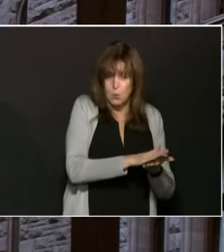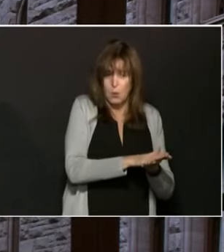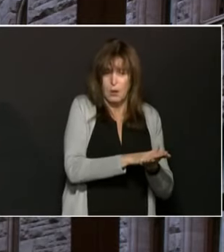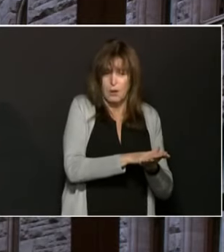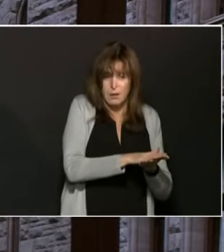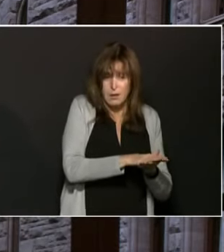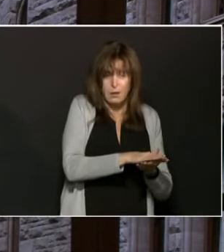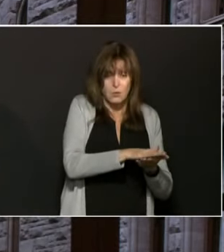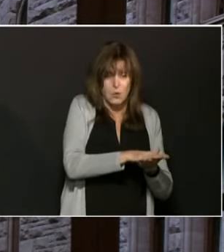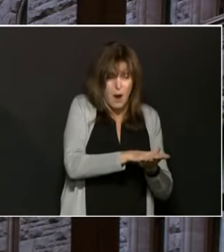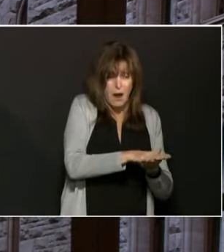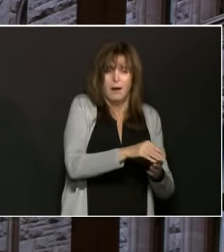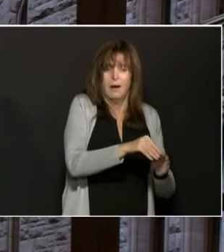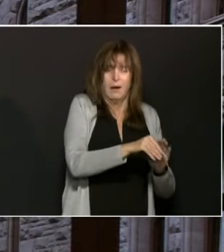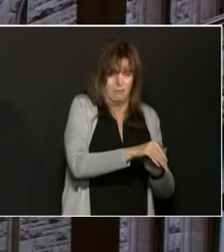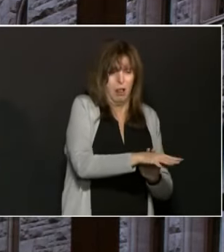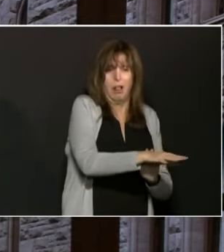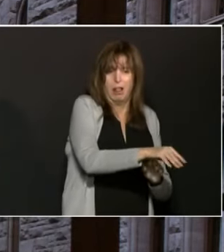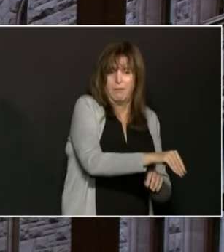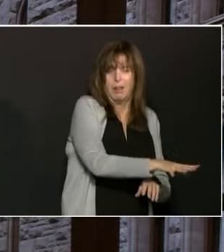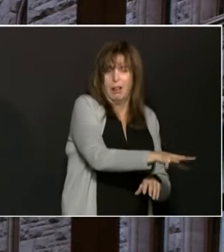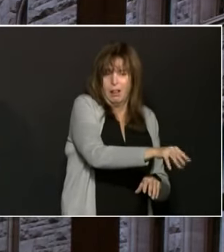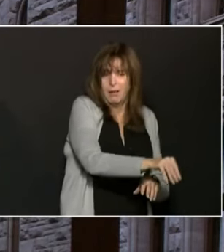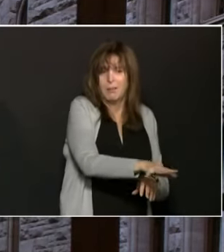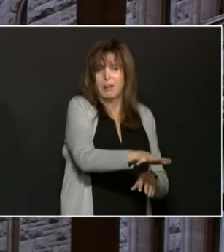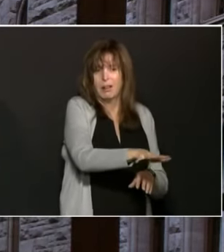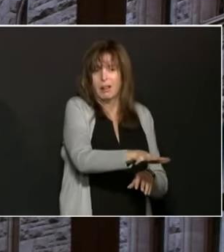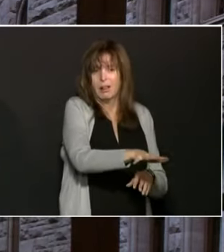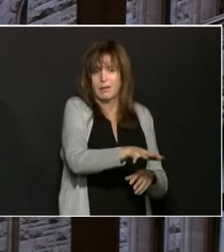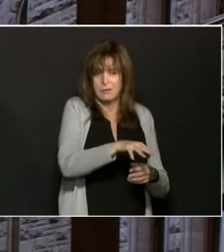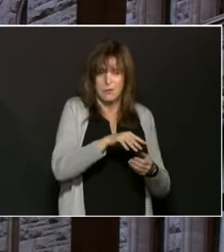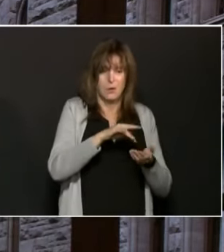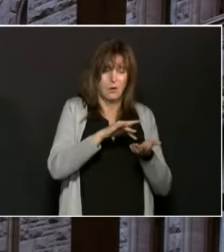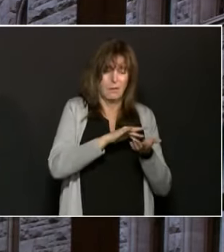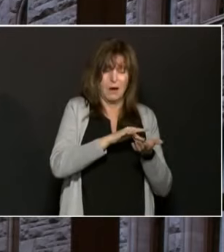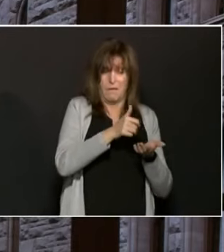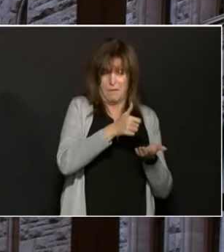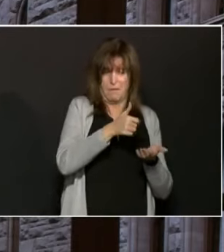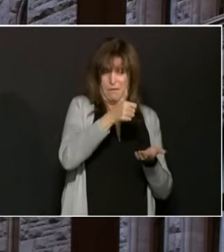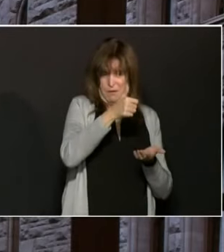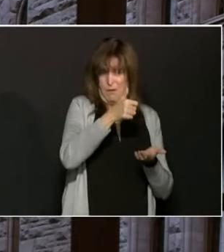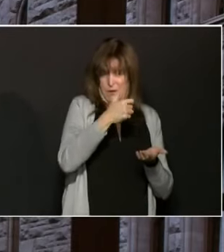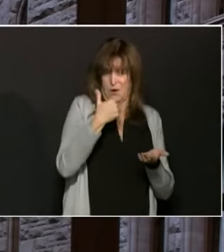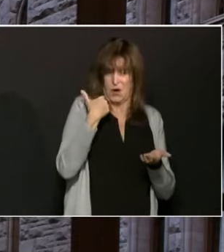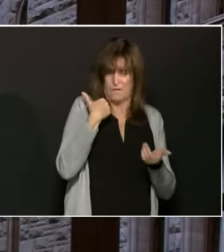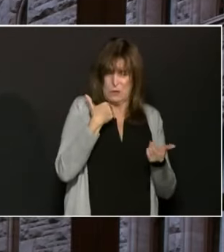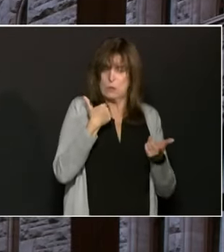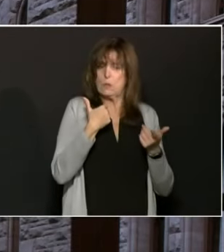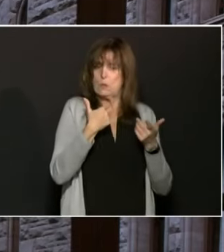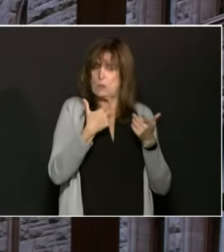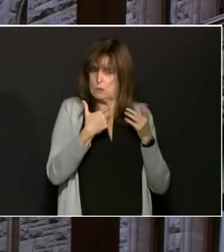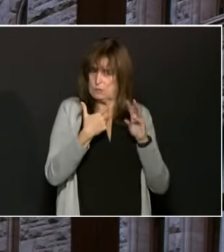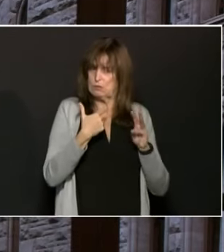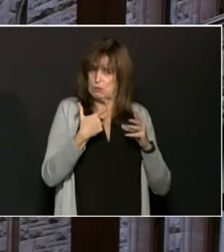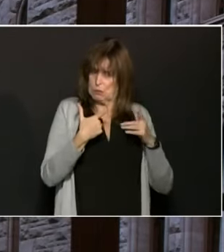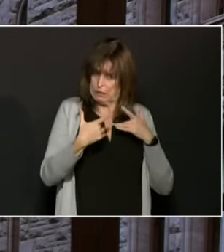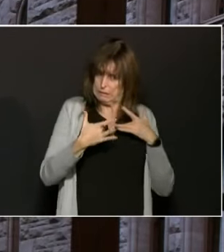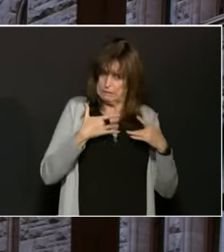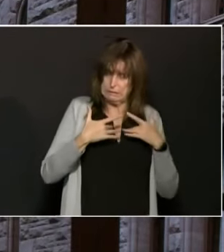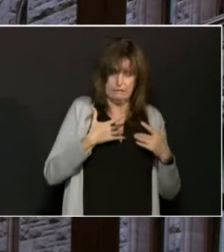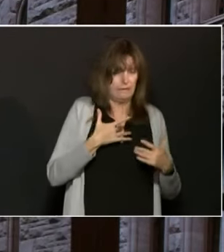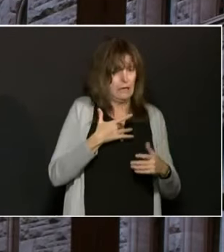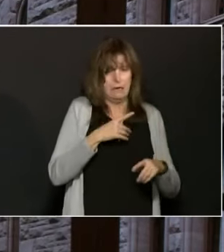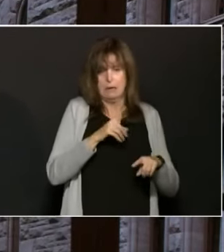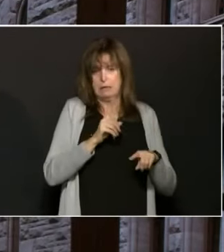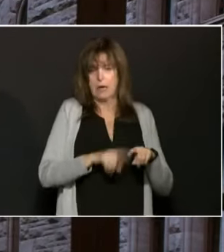in a couple of schools, and so Dr. Ahmed has seen that, and there's a concern that he really can't have that happen again, because that did